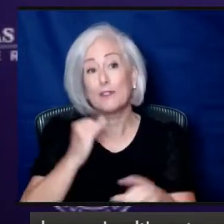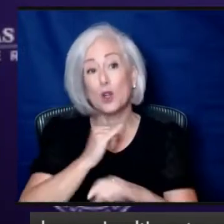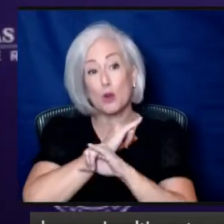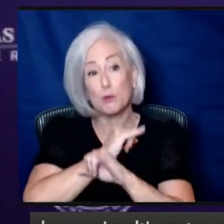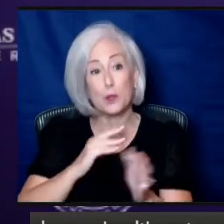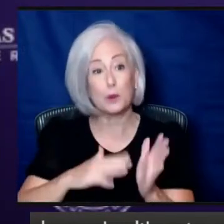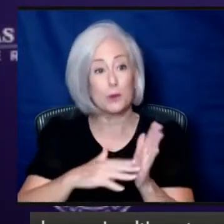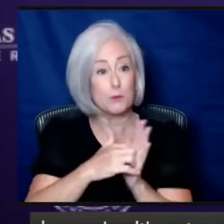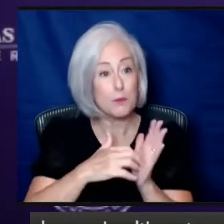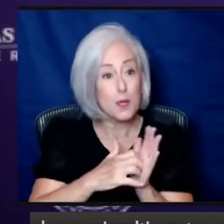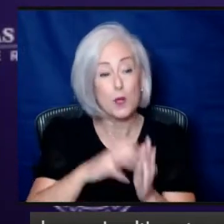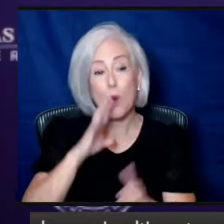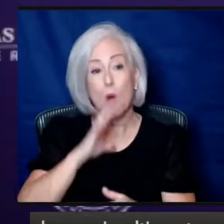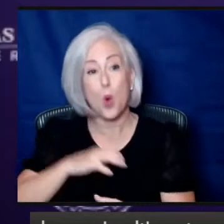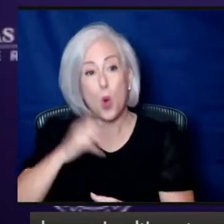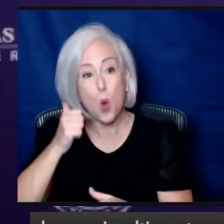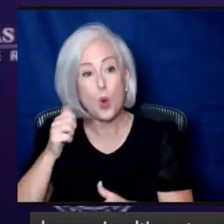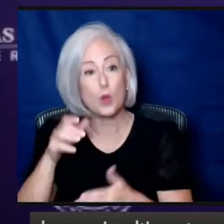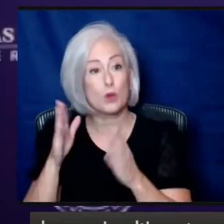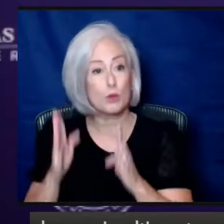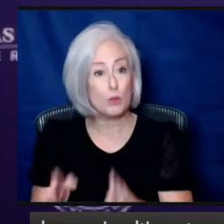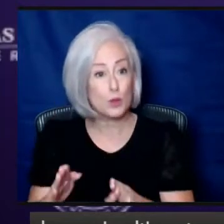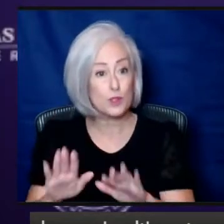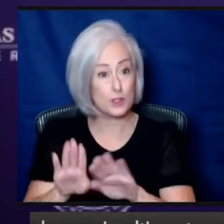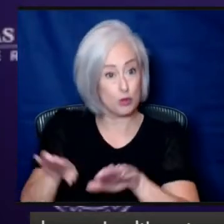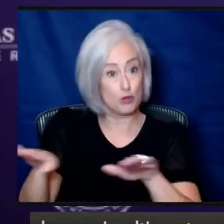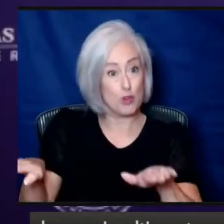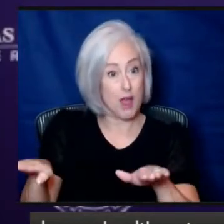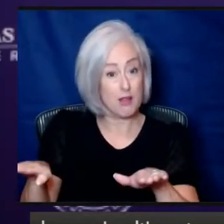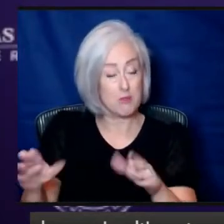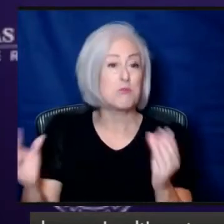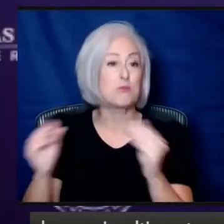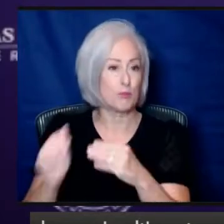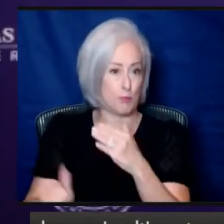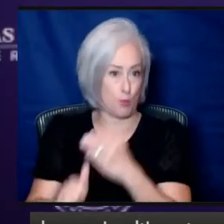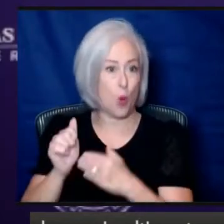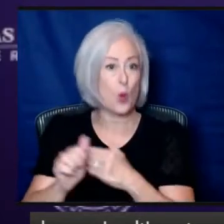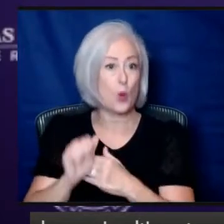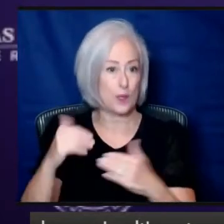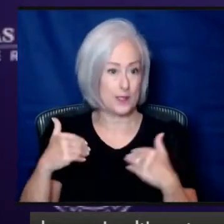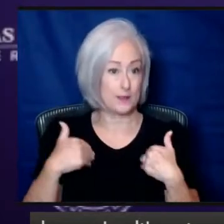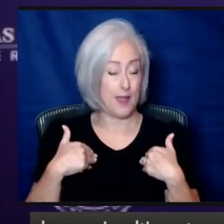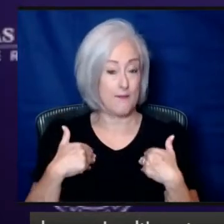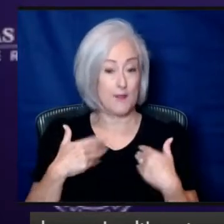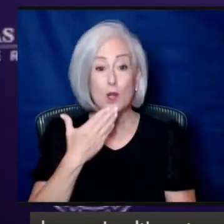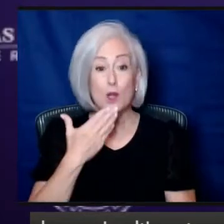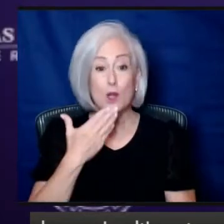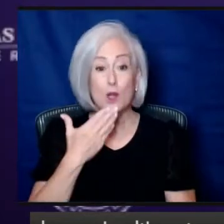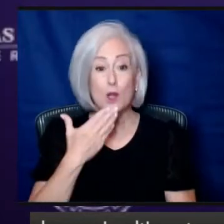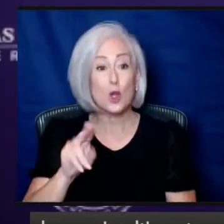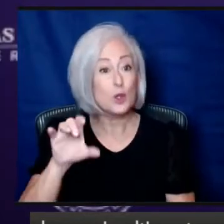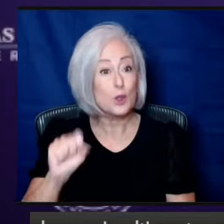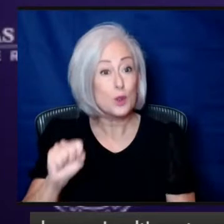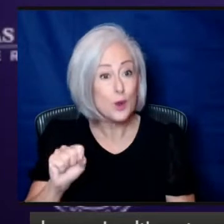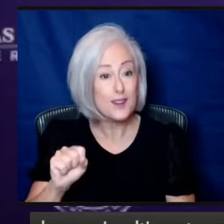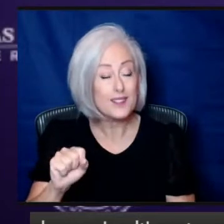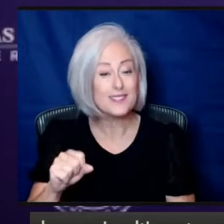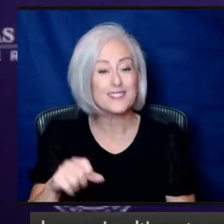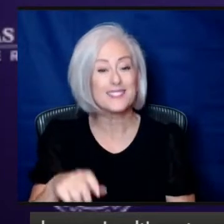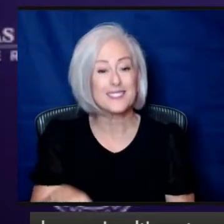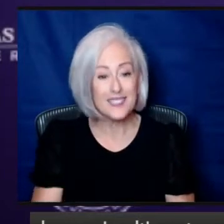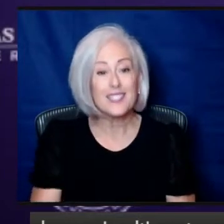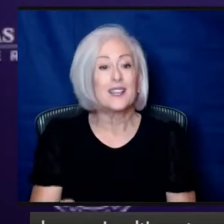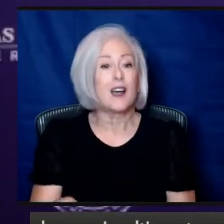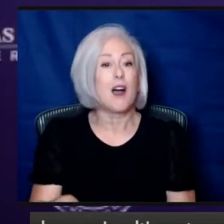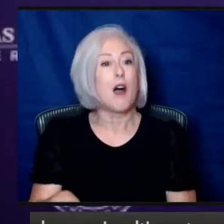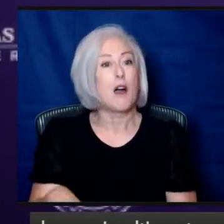elderly person, if you're a child, those have a greater risk. And so I guess the good news is our commercially prepared diets are very